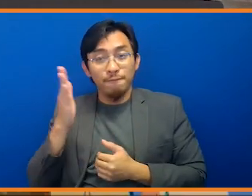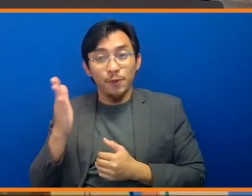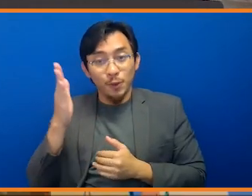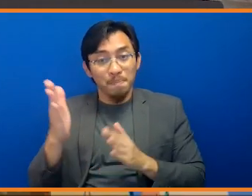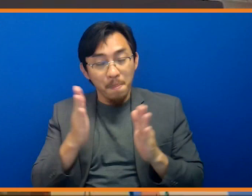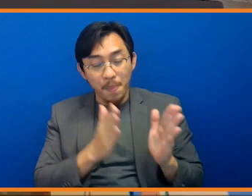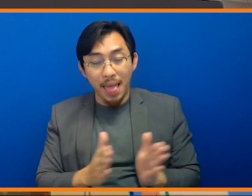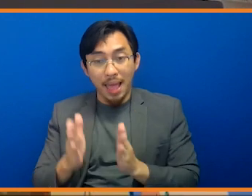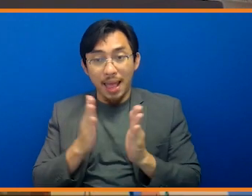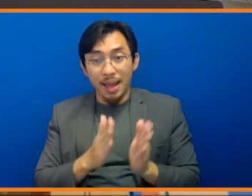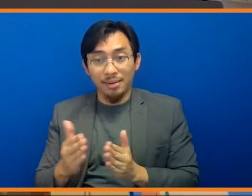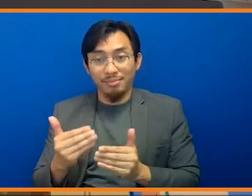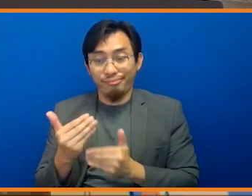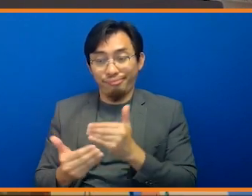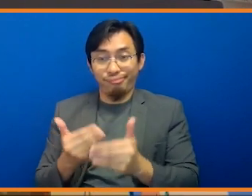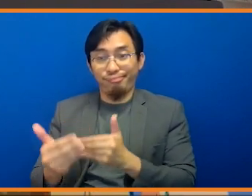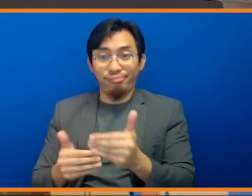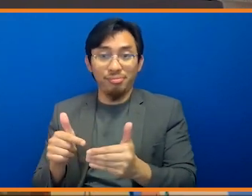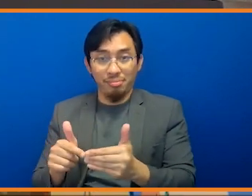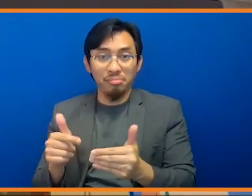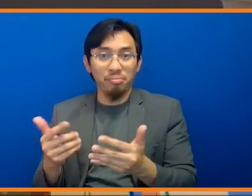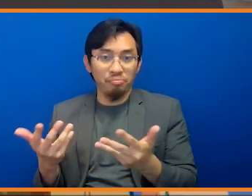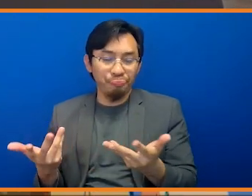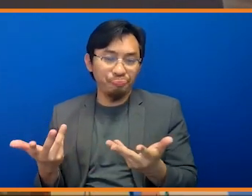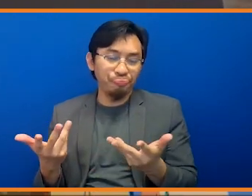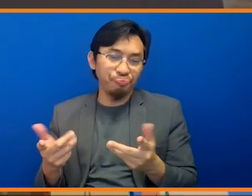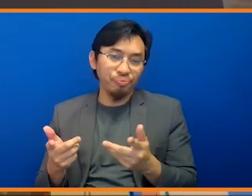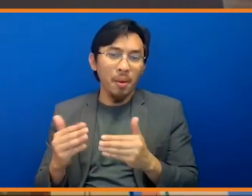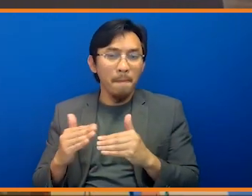in developing to be more